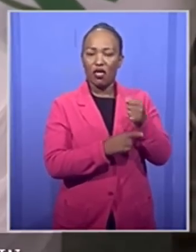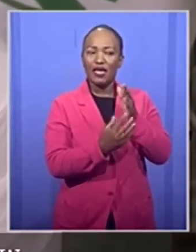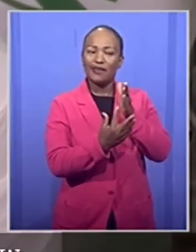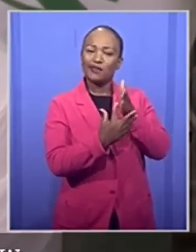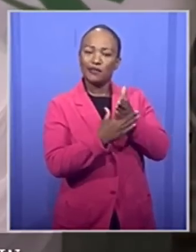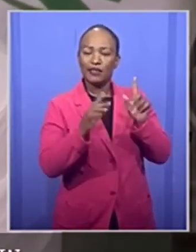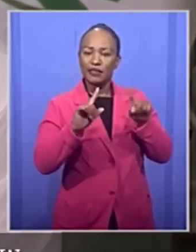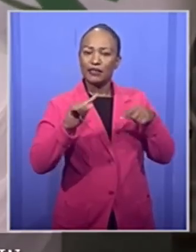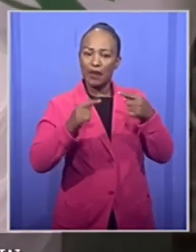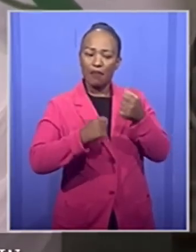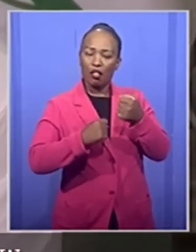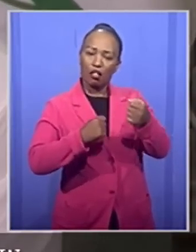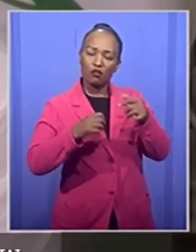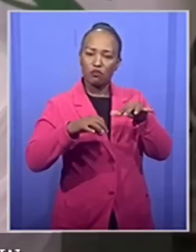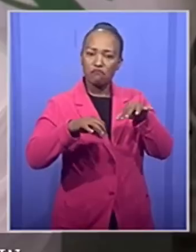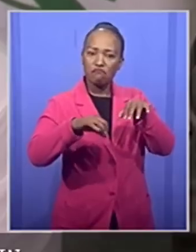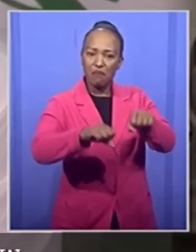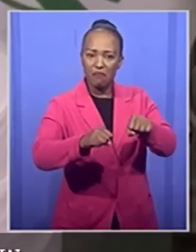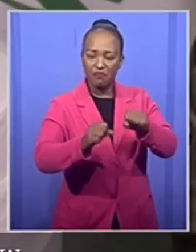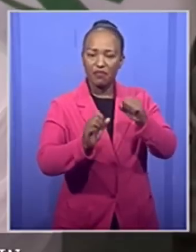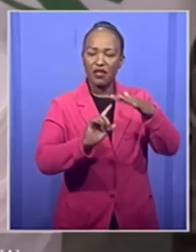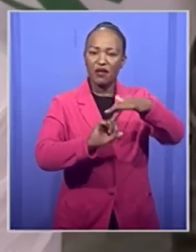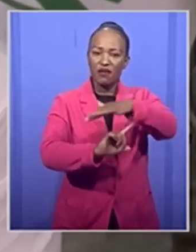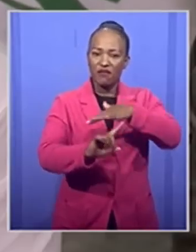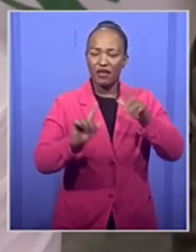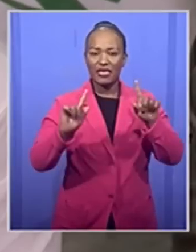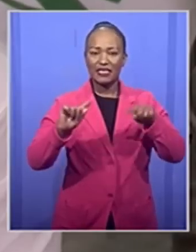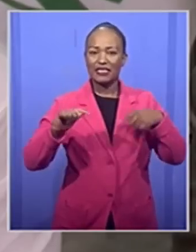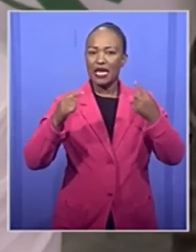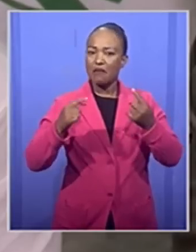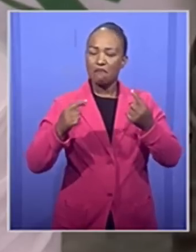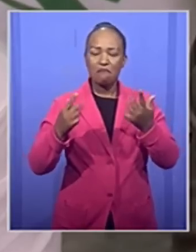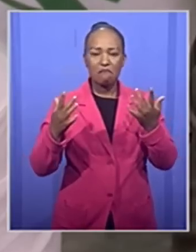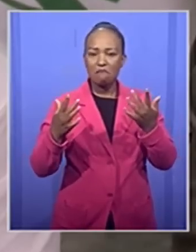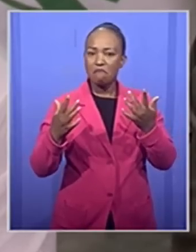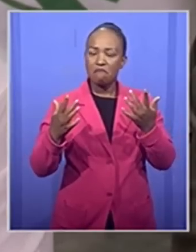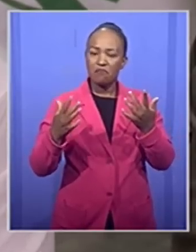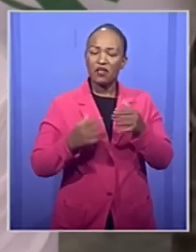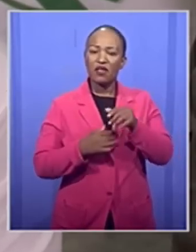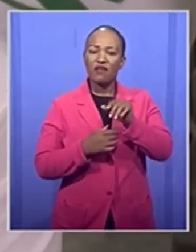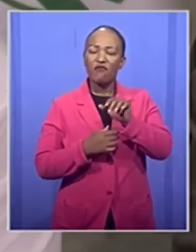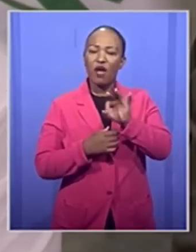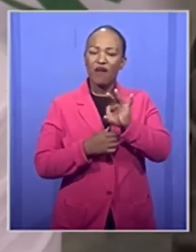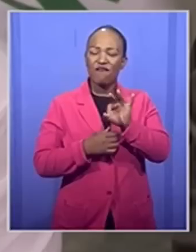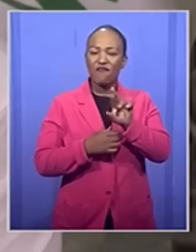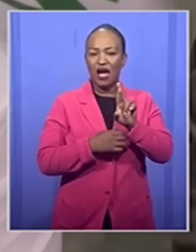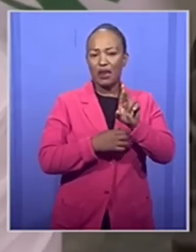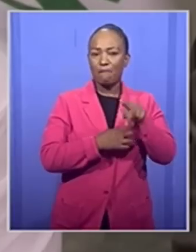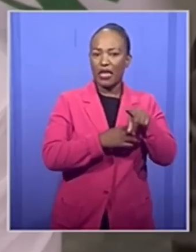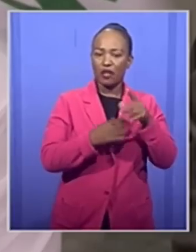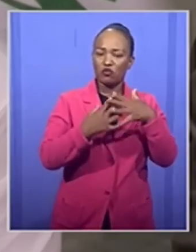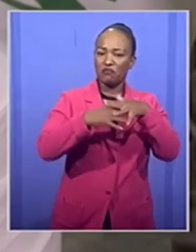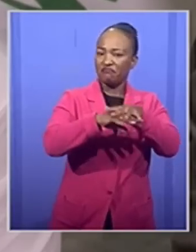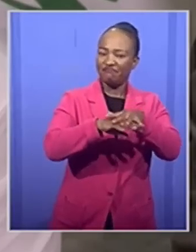the environment has not been conducive for the team to can implement the FRP. The intervention team